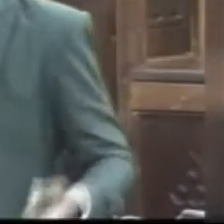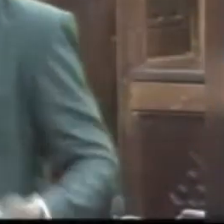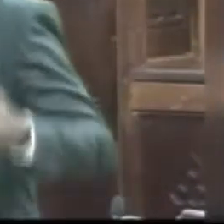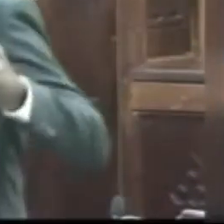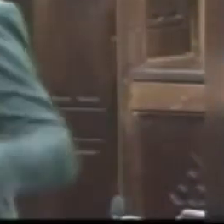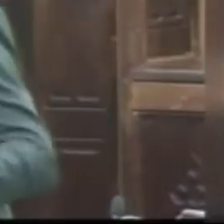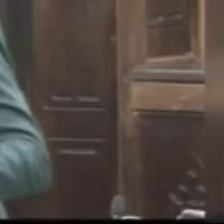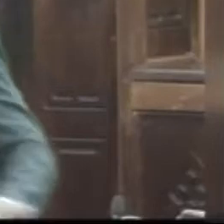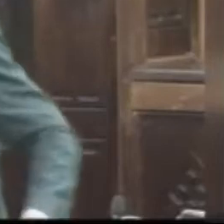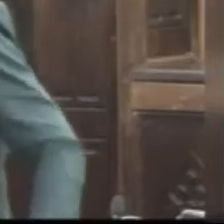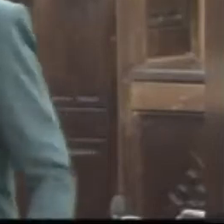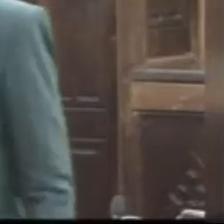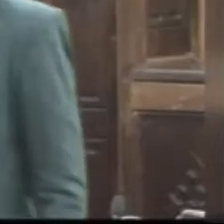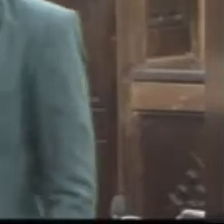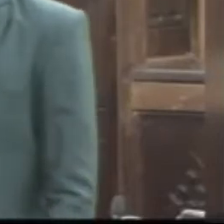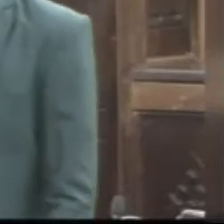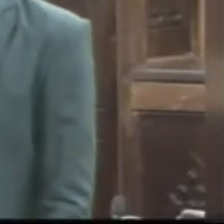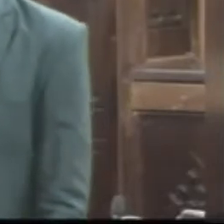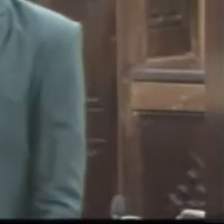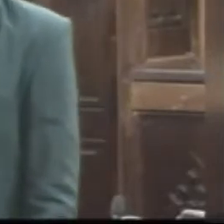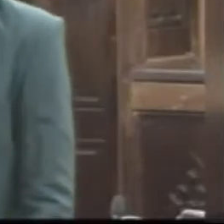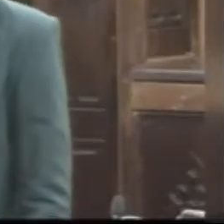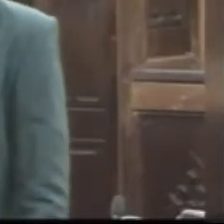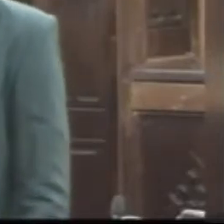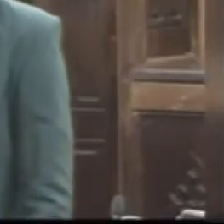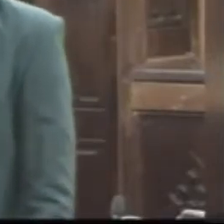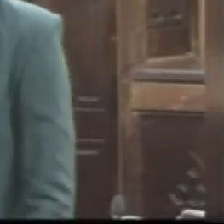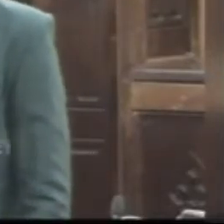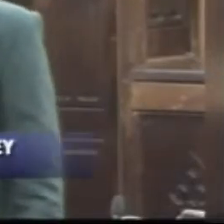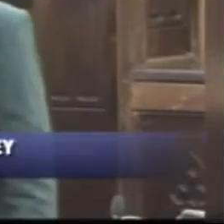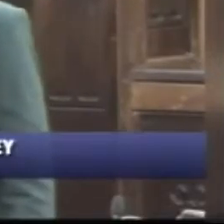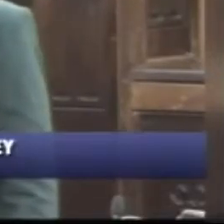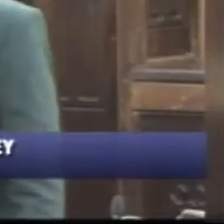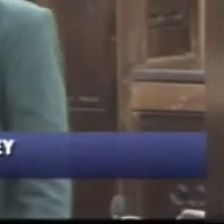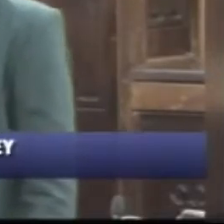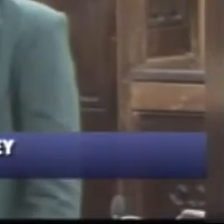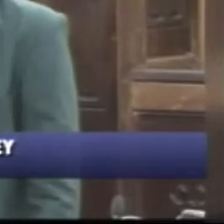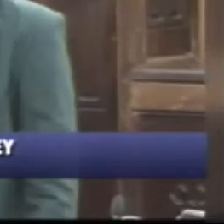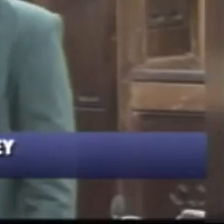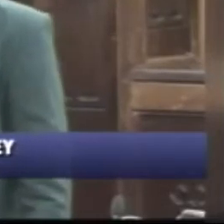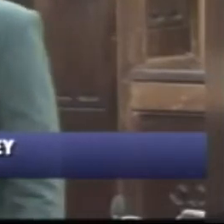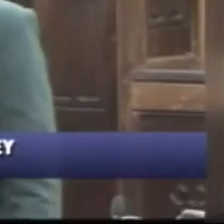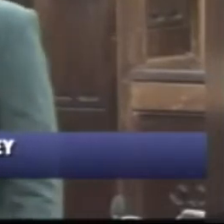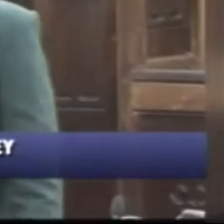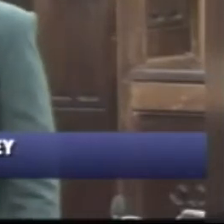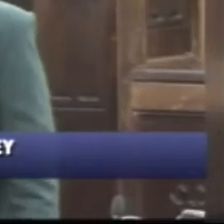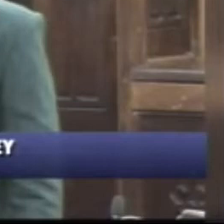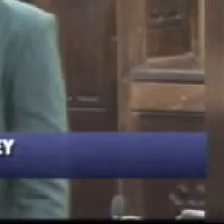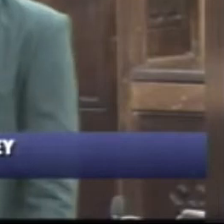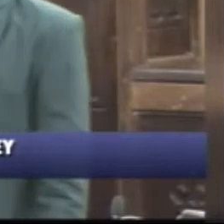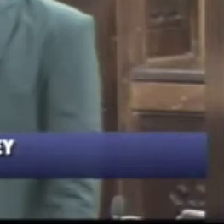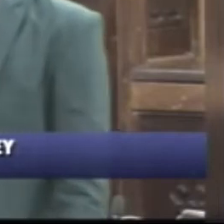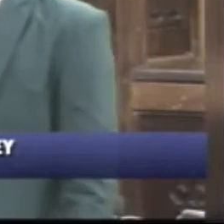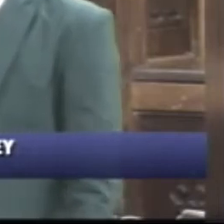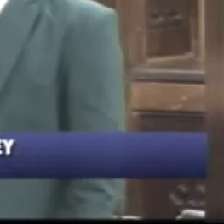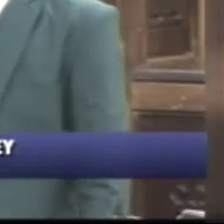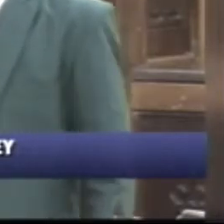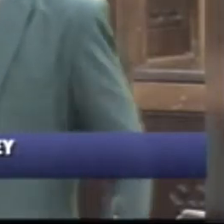make them hybrid offenses, sir, that it can be triable either way, so that the magistrate will have a jurisdiction to deal with them, sir.